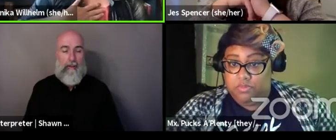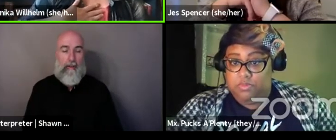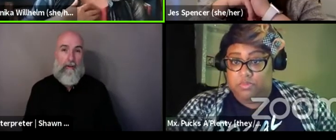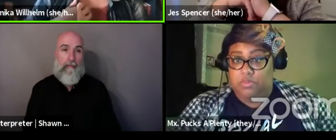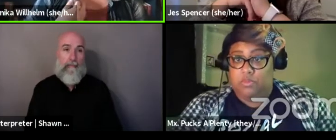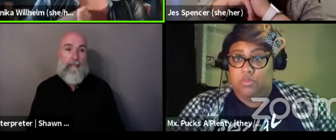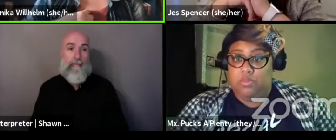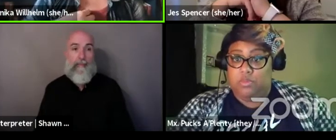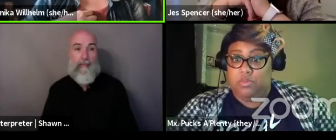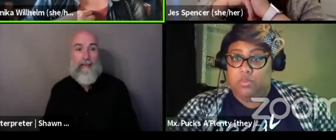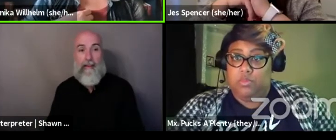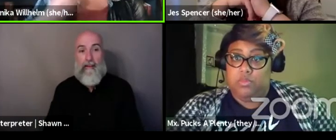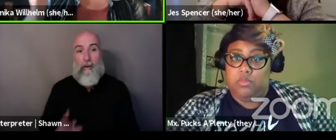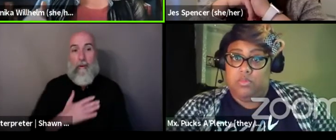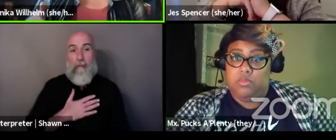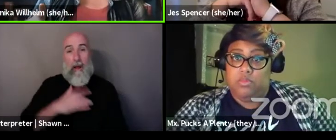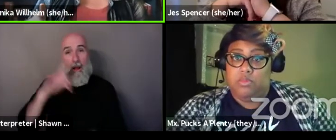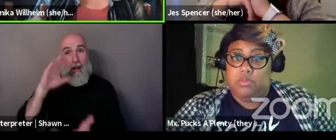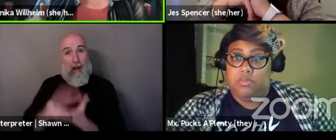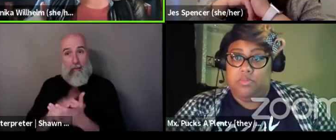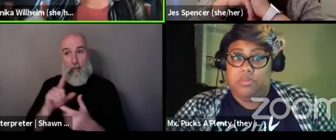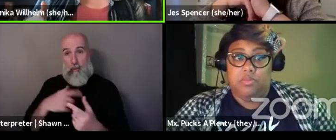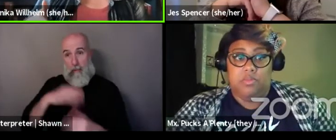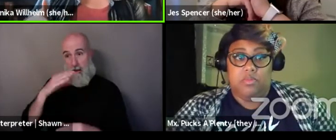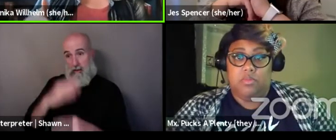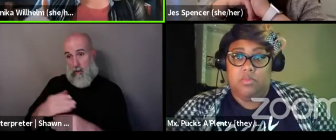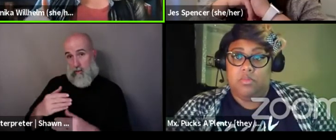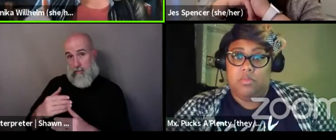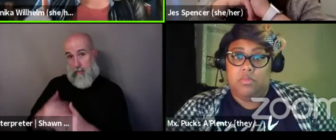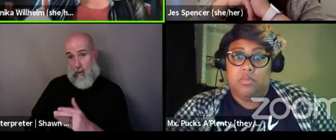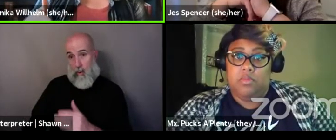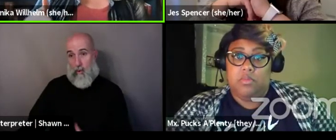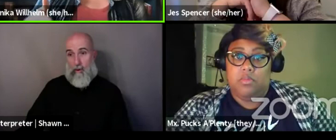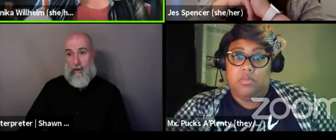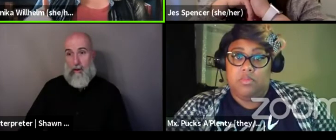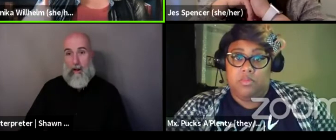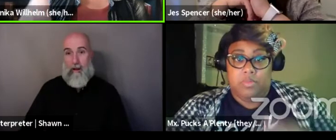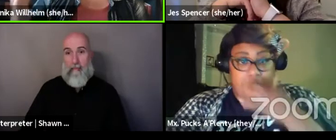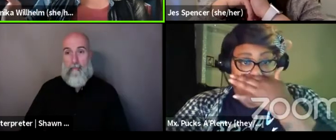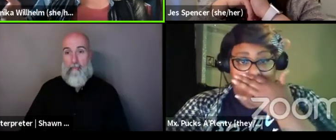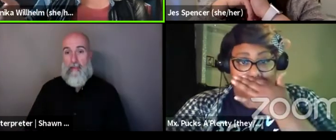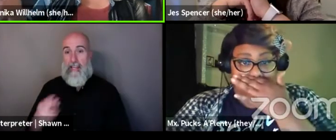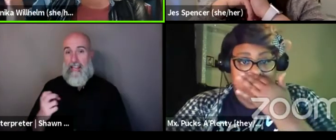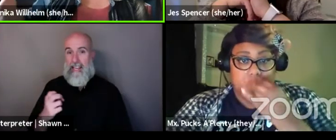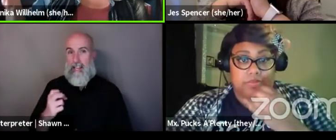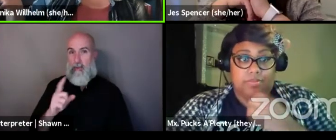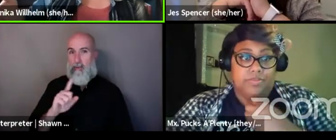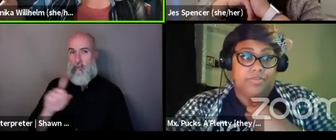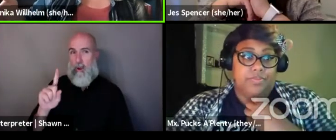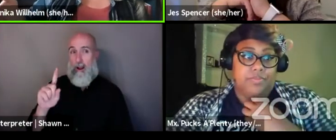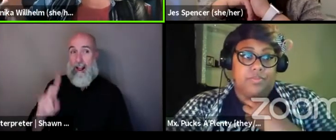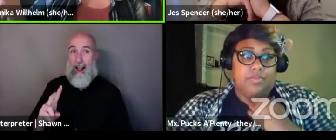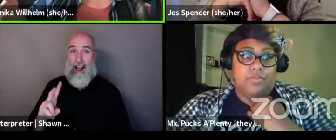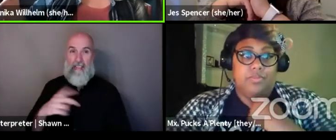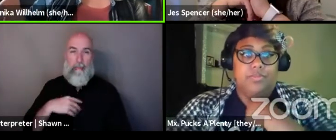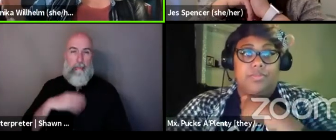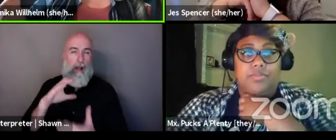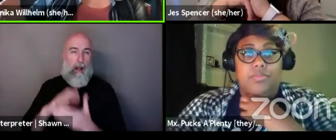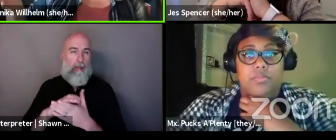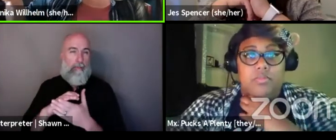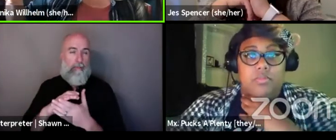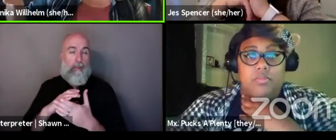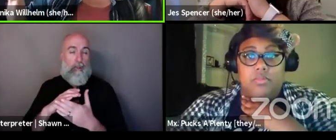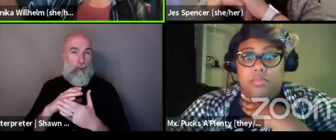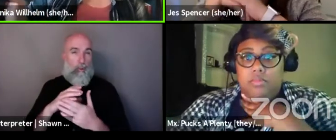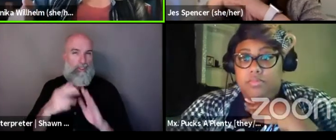my husband, when my son was born, he was a year and a half when my husband was diagnosed with stage 4 colon